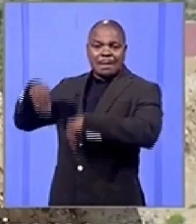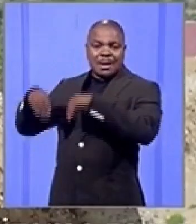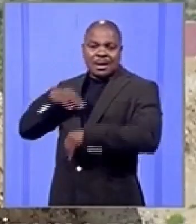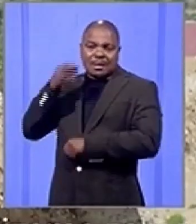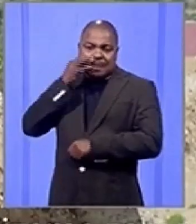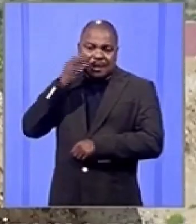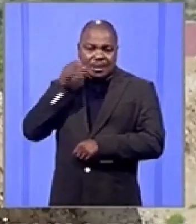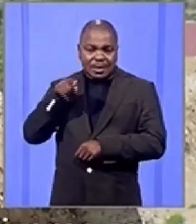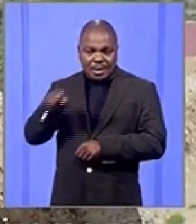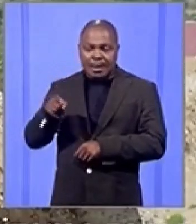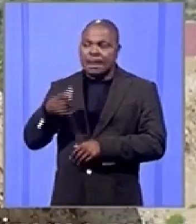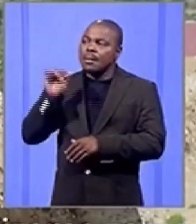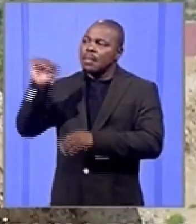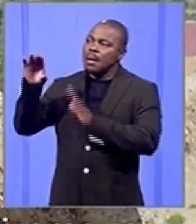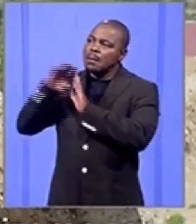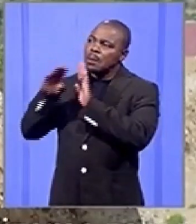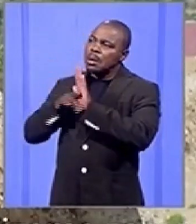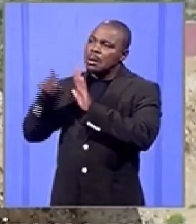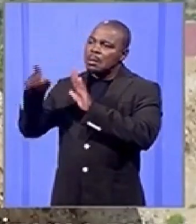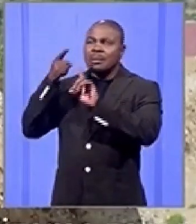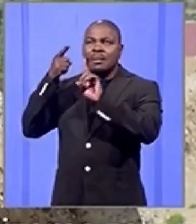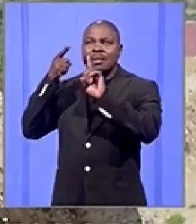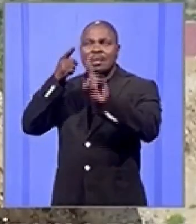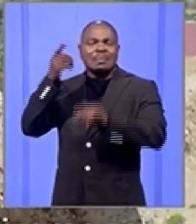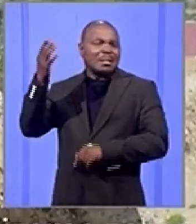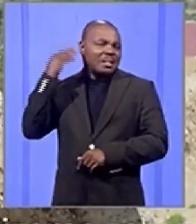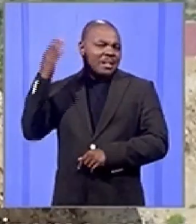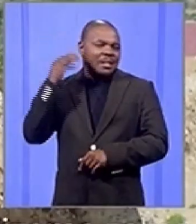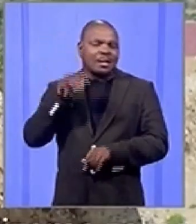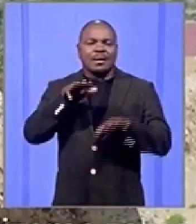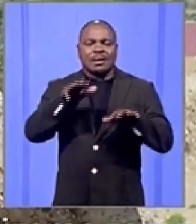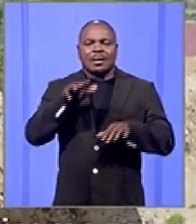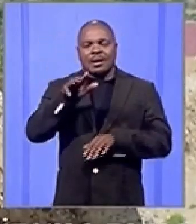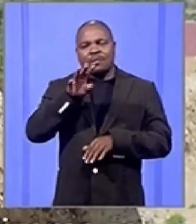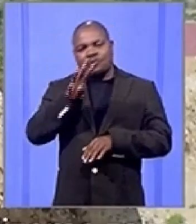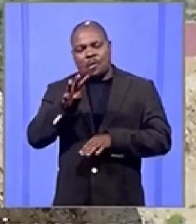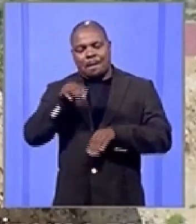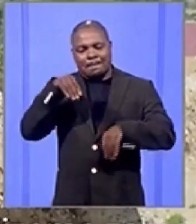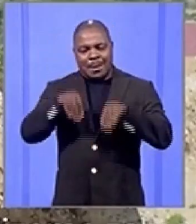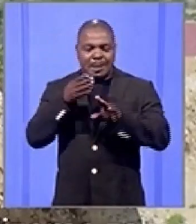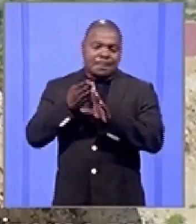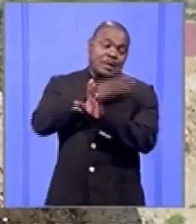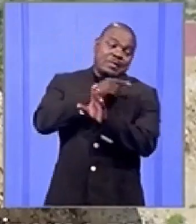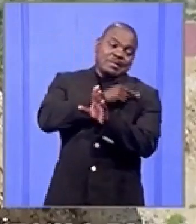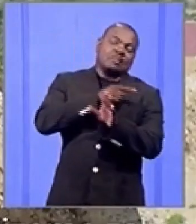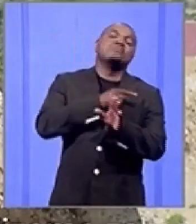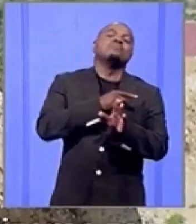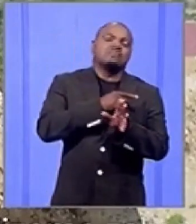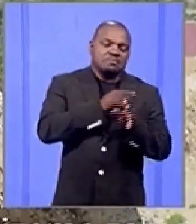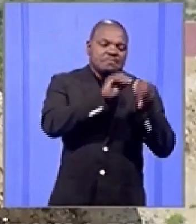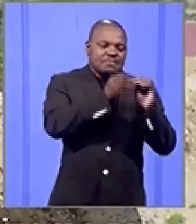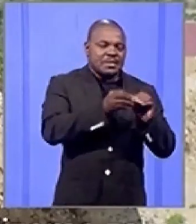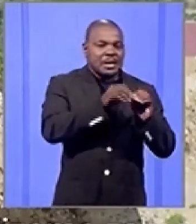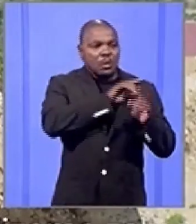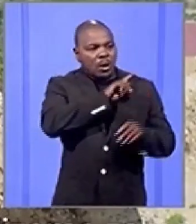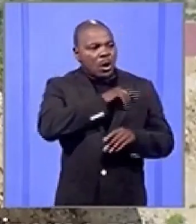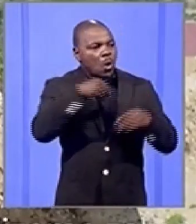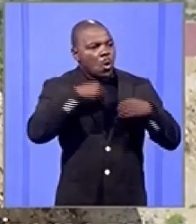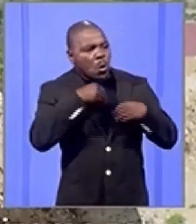lenaneo la bona la go tswalela meepo le nepile meepo yeo e be go šoma pele ga ngwaga wa 1994 fa e leng gore baeng ba meepo yeo ga ba